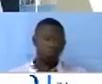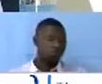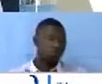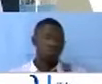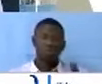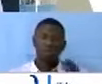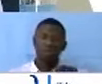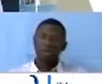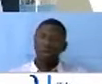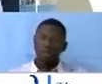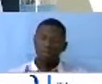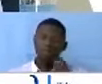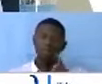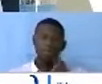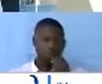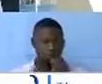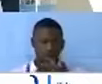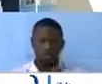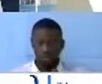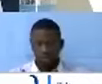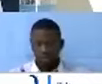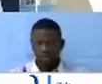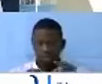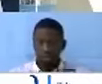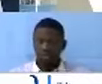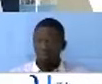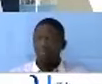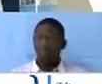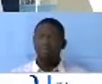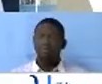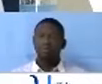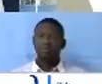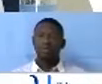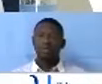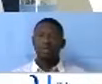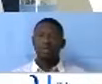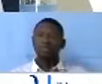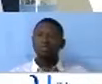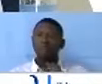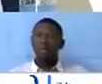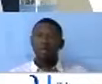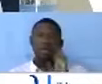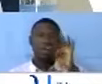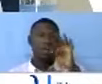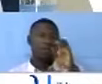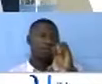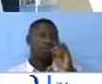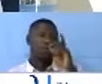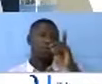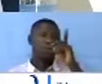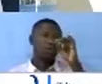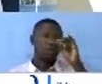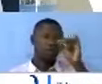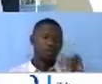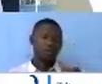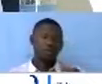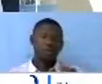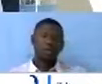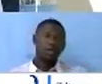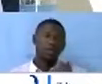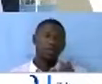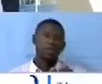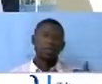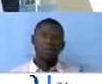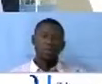And this prompted Foday to order some men under his supervision to put me in handcuffs again.